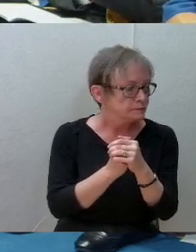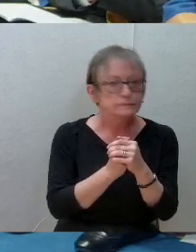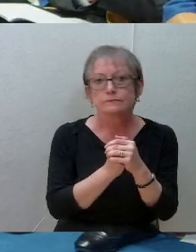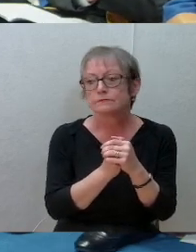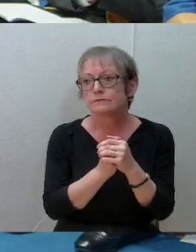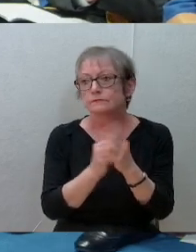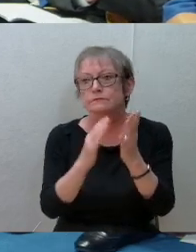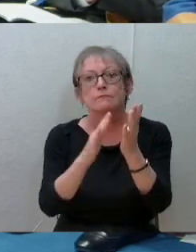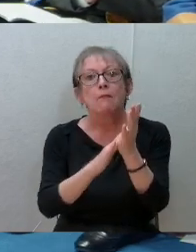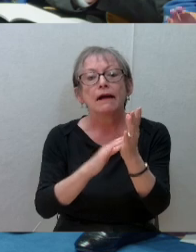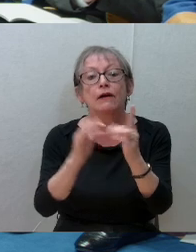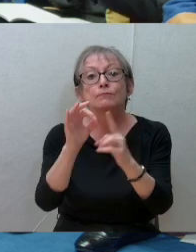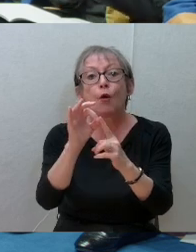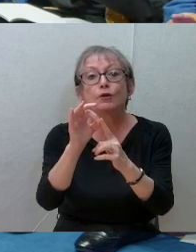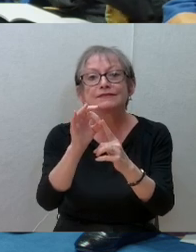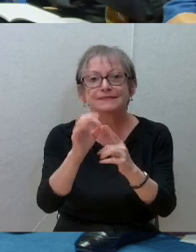Michael Pauls.